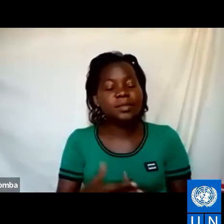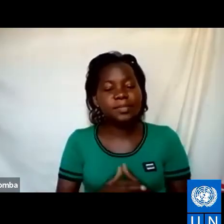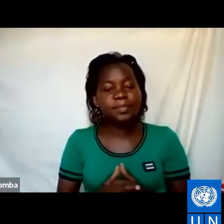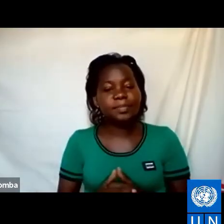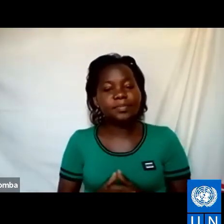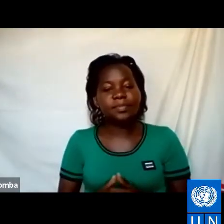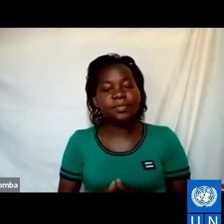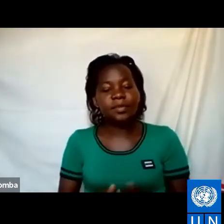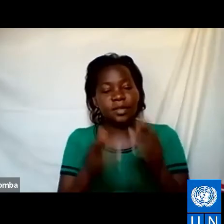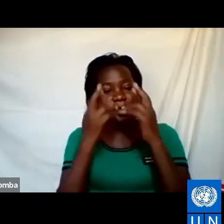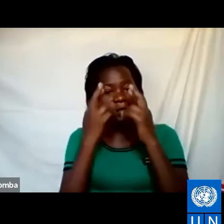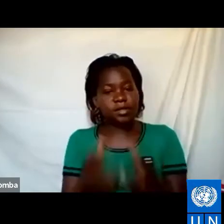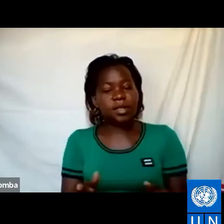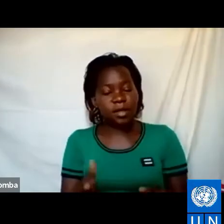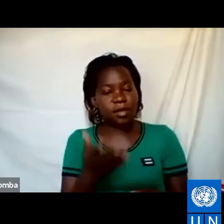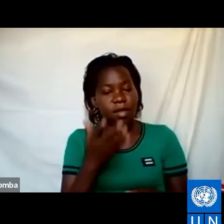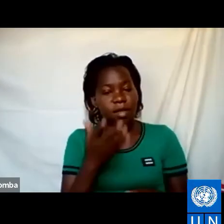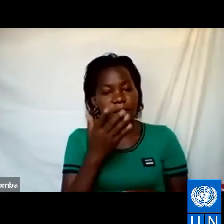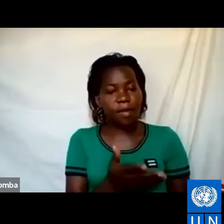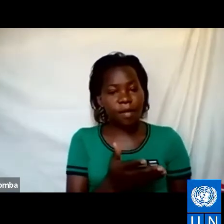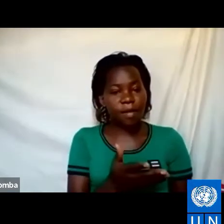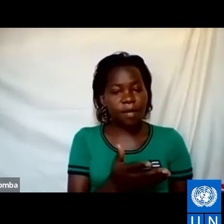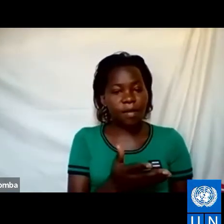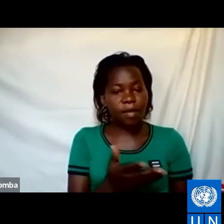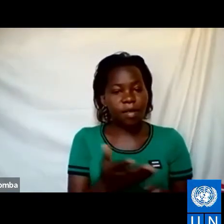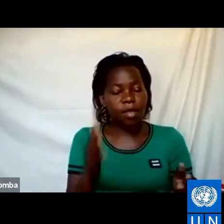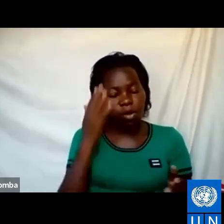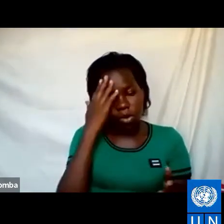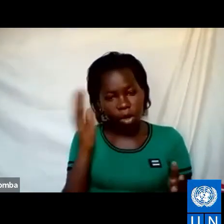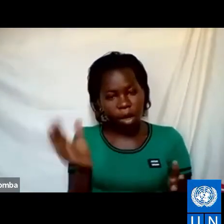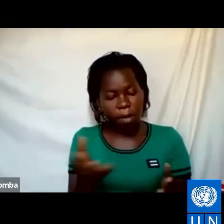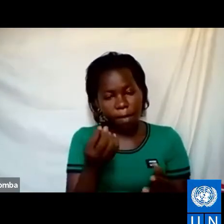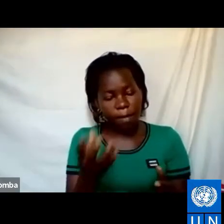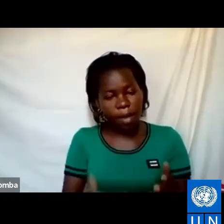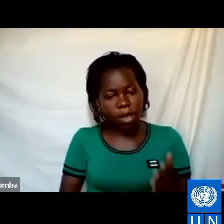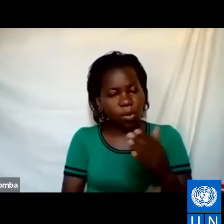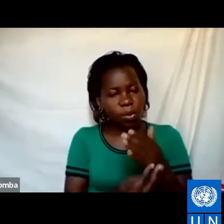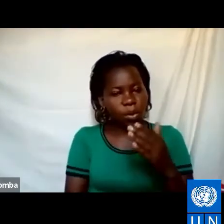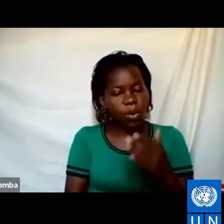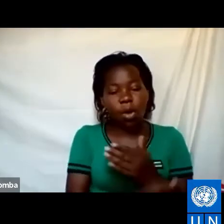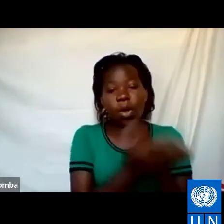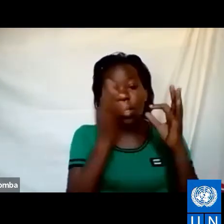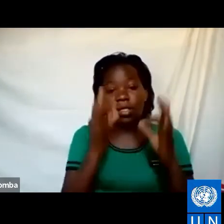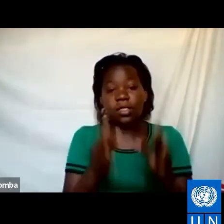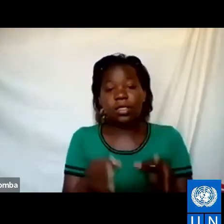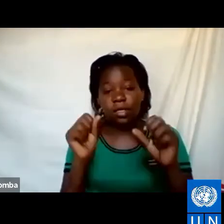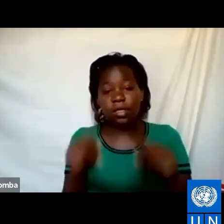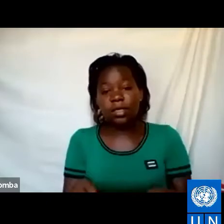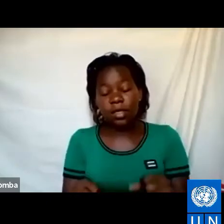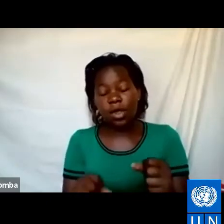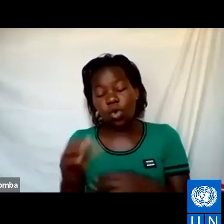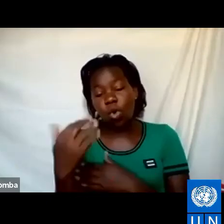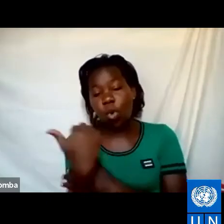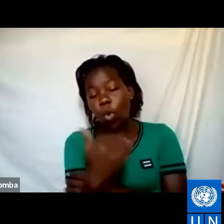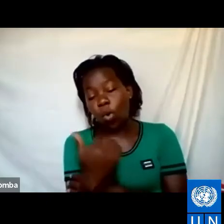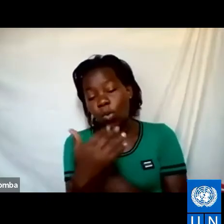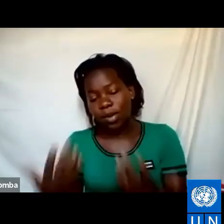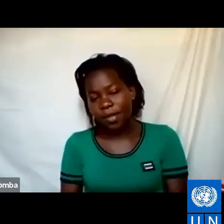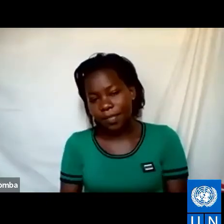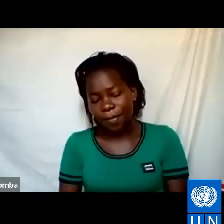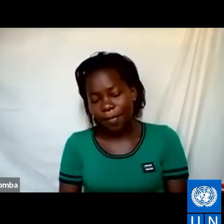right from the beginning and know how much sugar's gone in, so everything is now getting computerized, which we didn't have before.